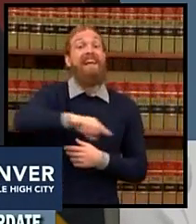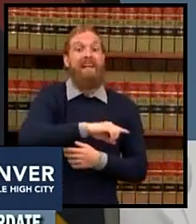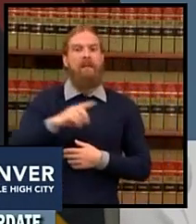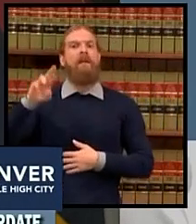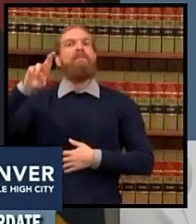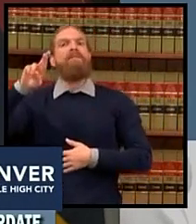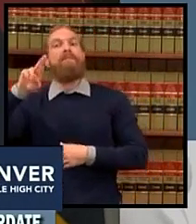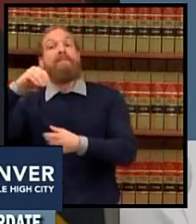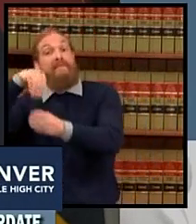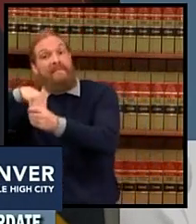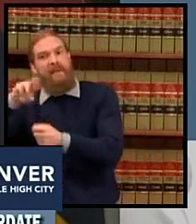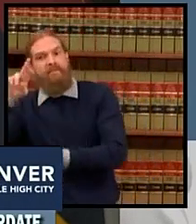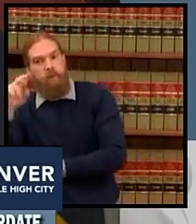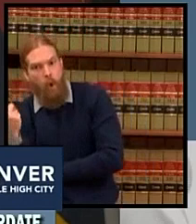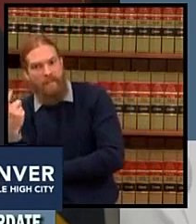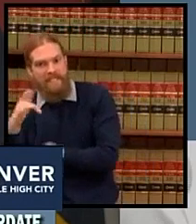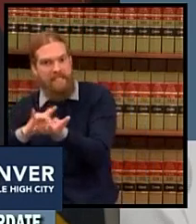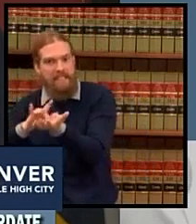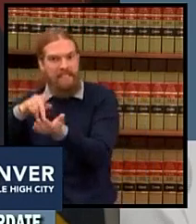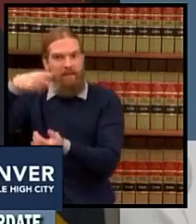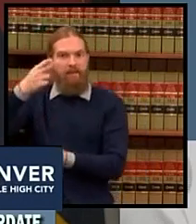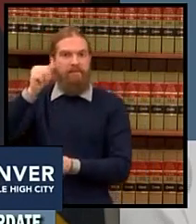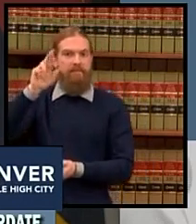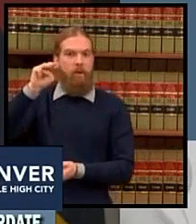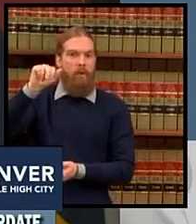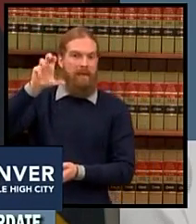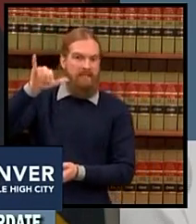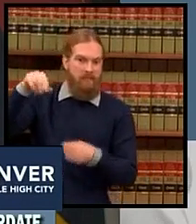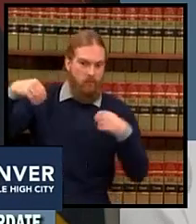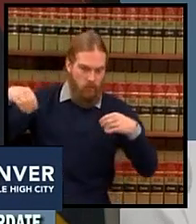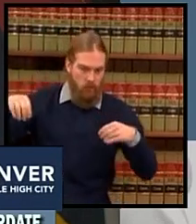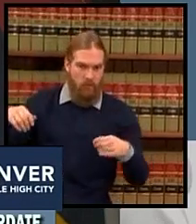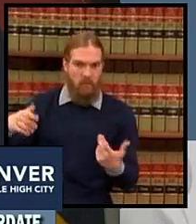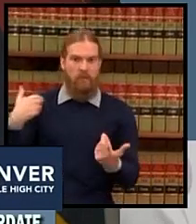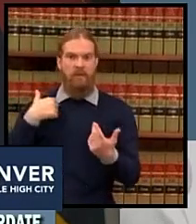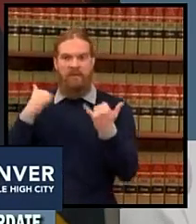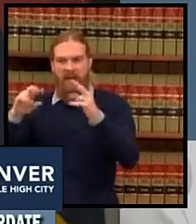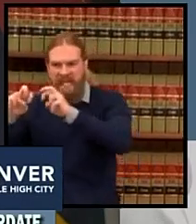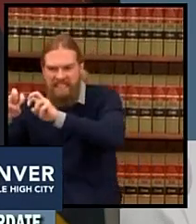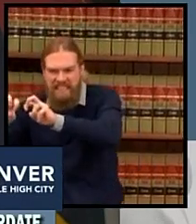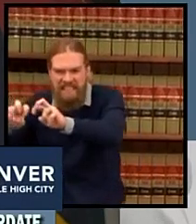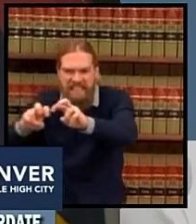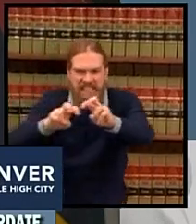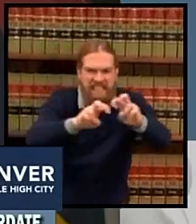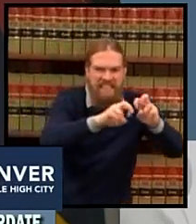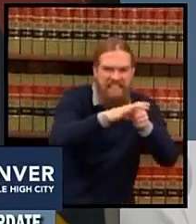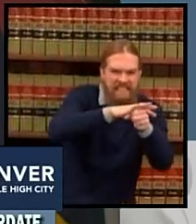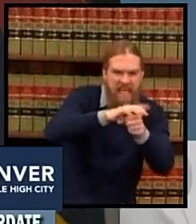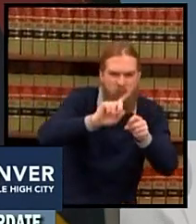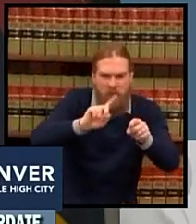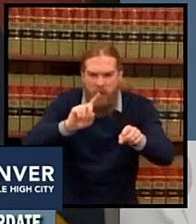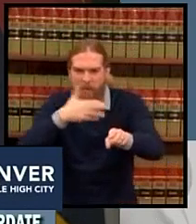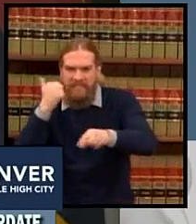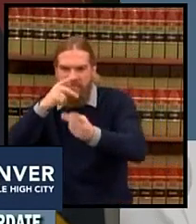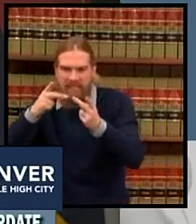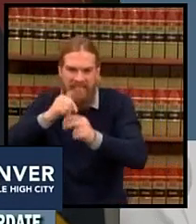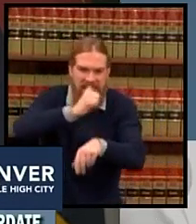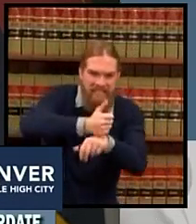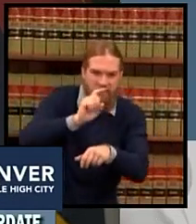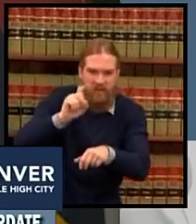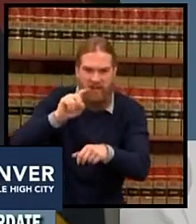We intentionally mapped that so that we could see where the gaps are, because we know where there are not grocery stores, there